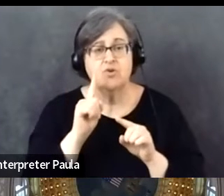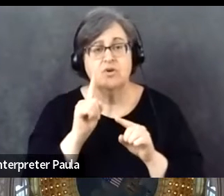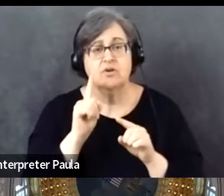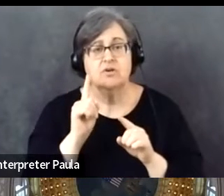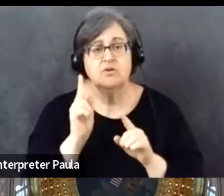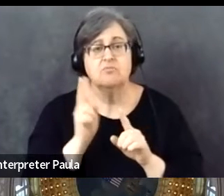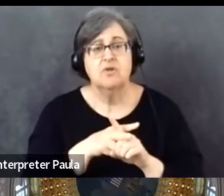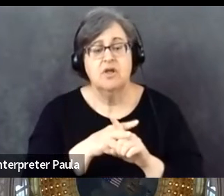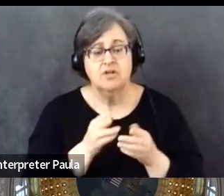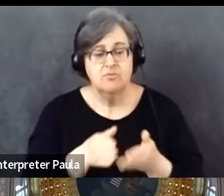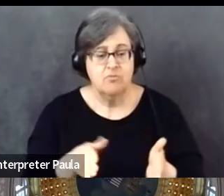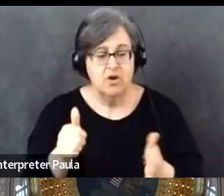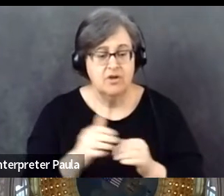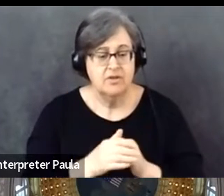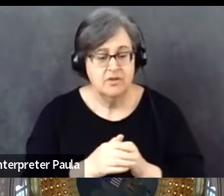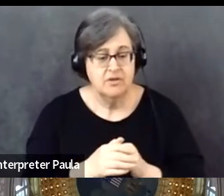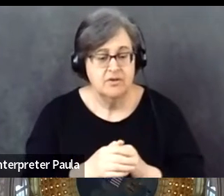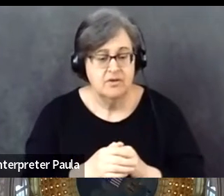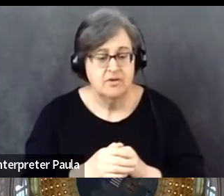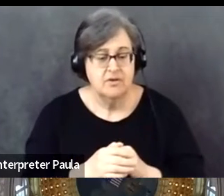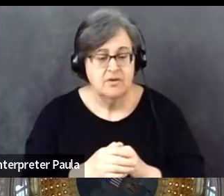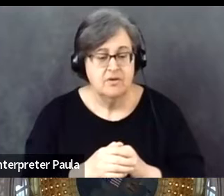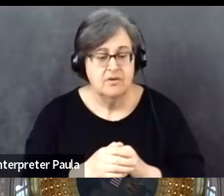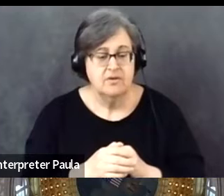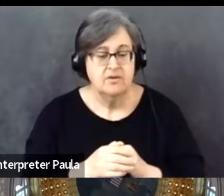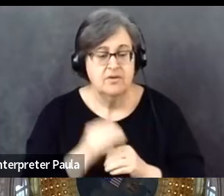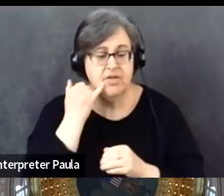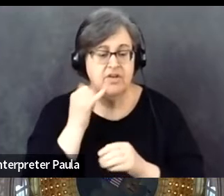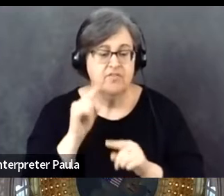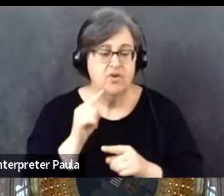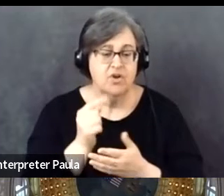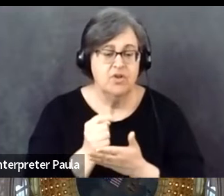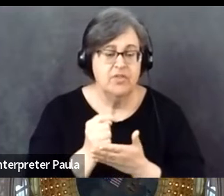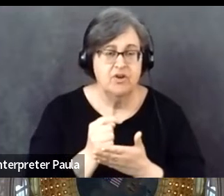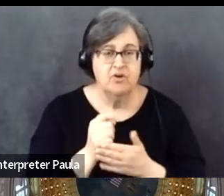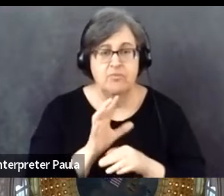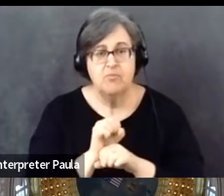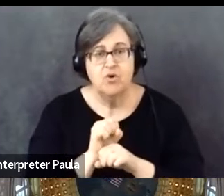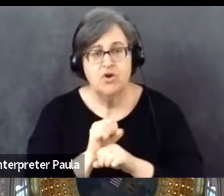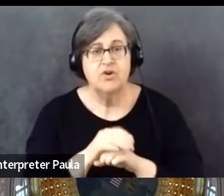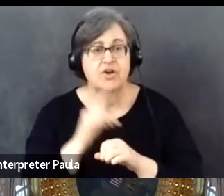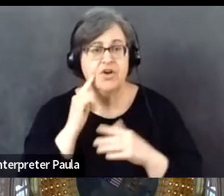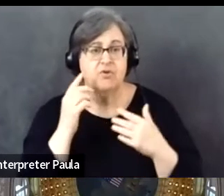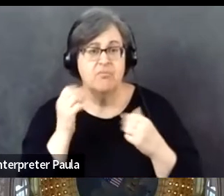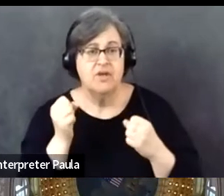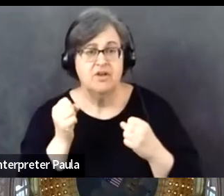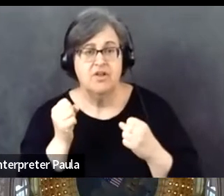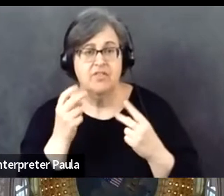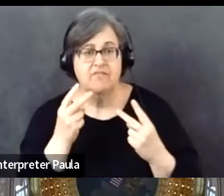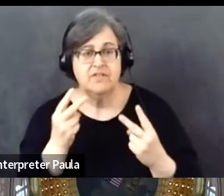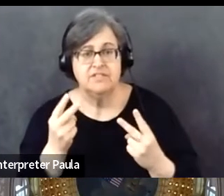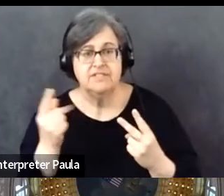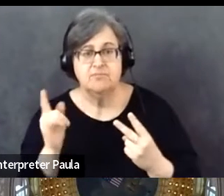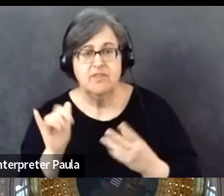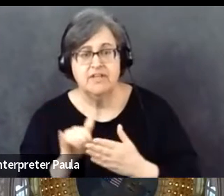to a broader, Just, if yep. somebody's going to a therapy appointment or a mental health visit or